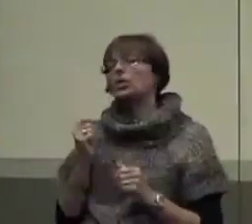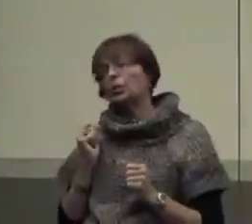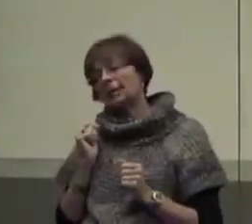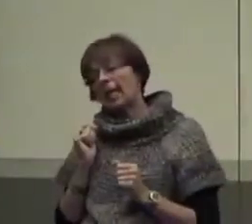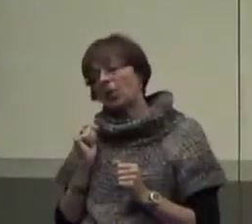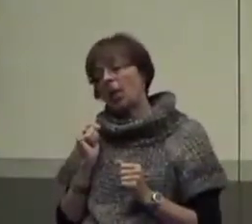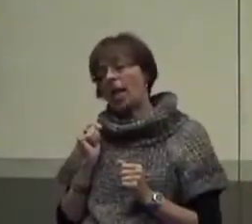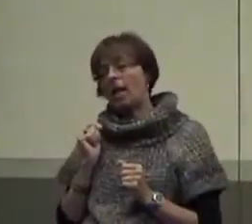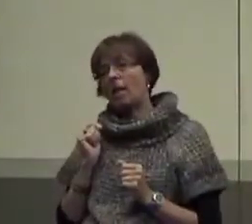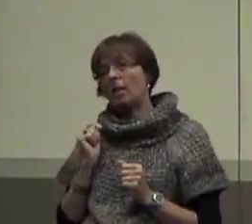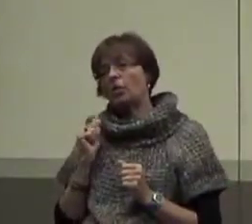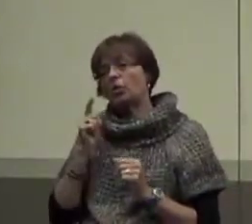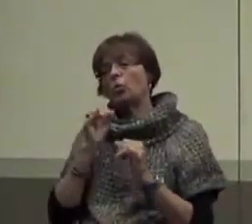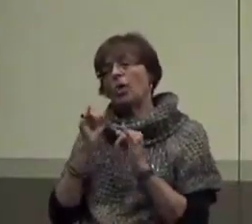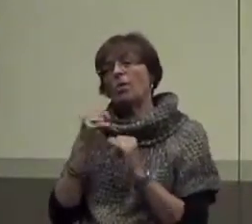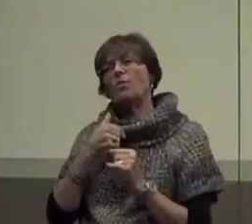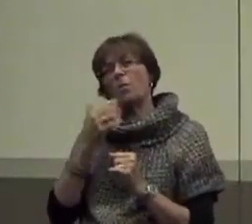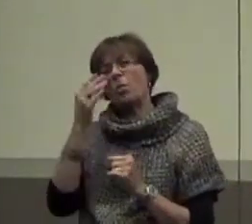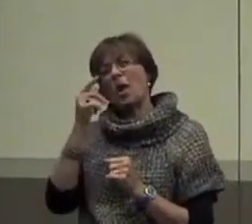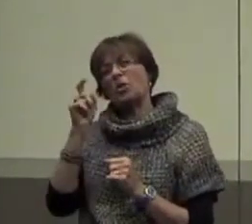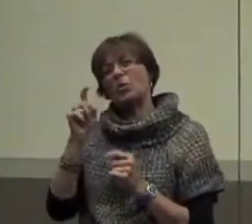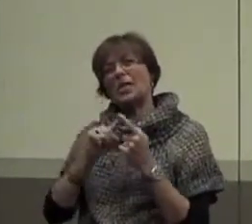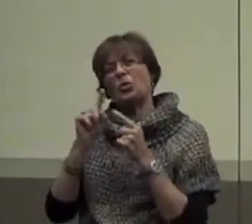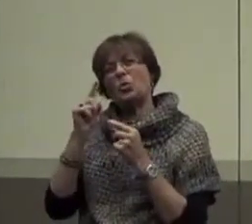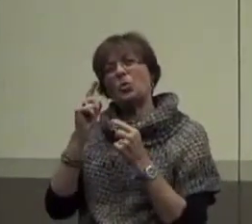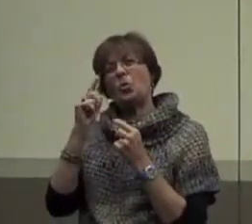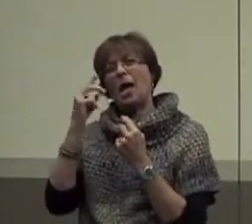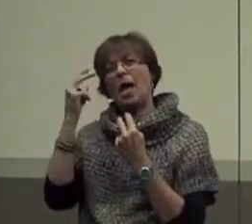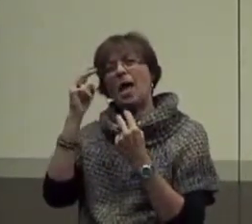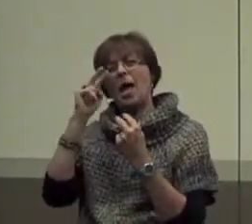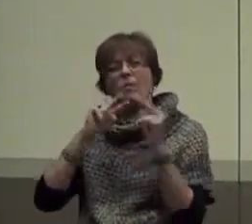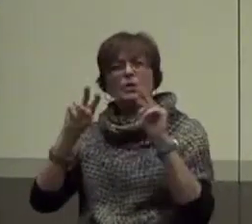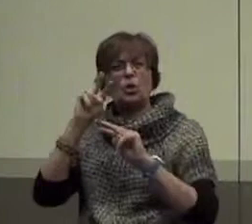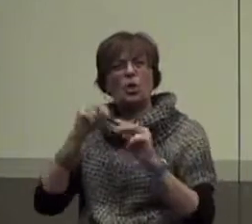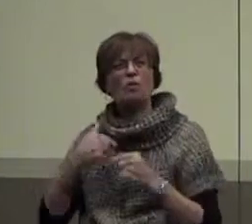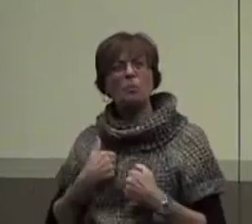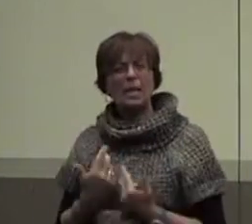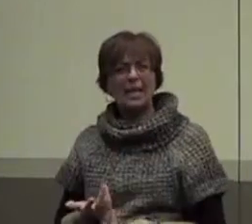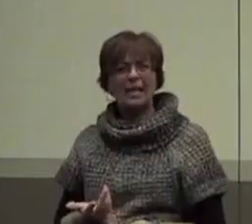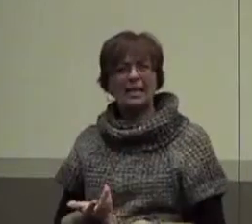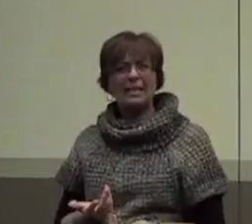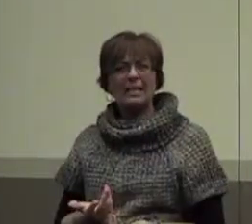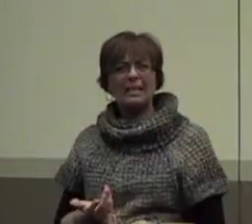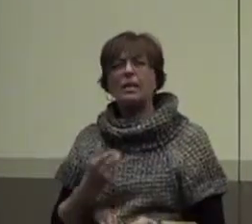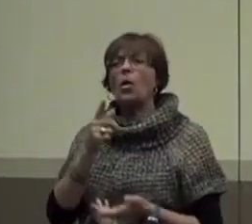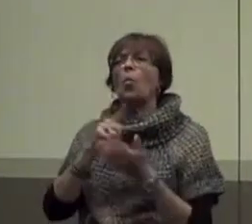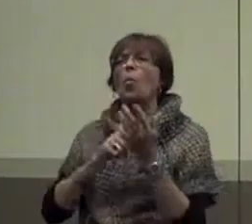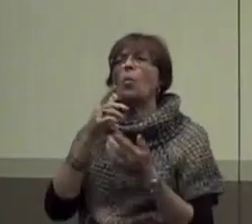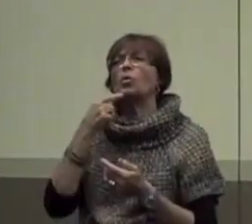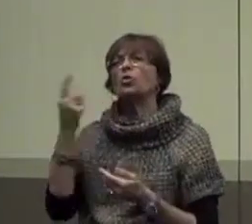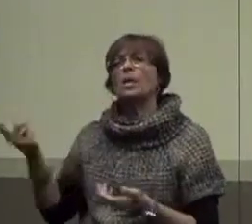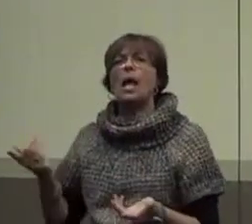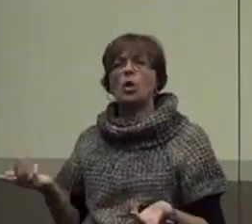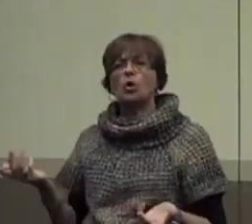well, you've interviewed me, why do you need to observe me? Okay, and what would you tell her?